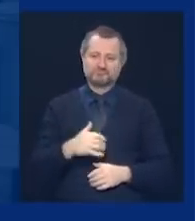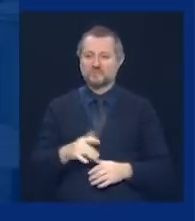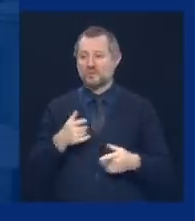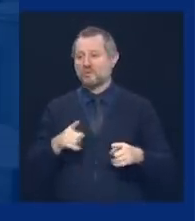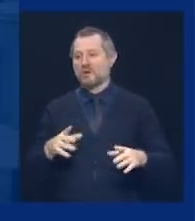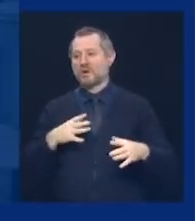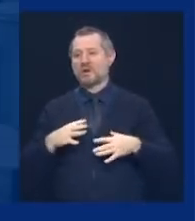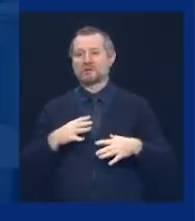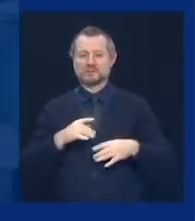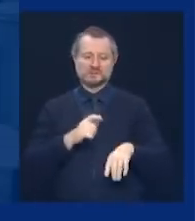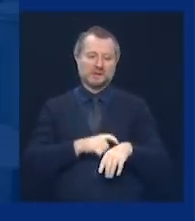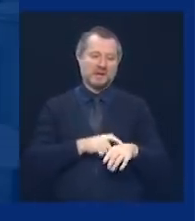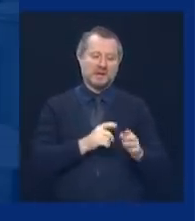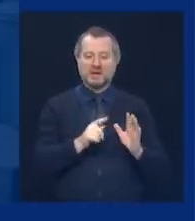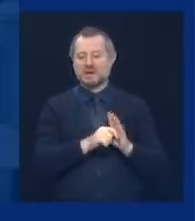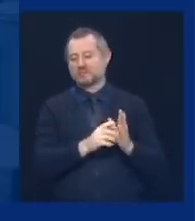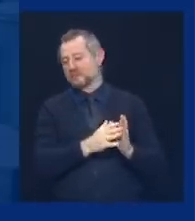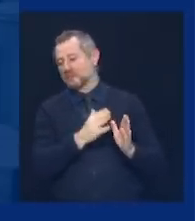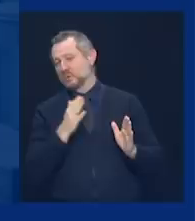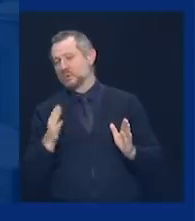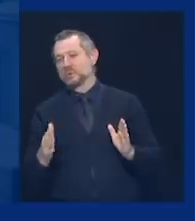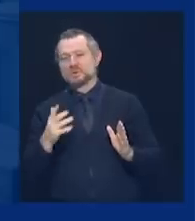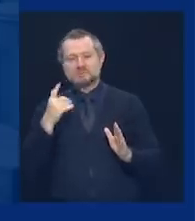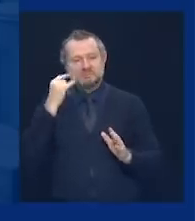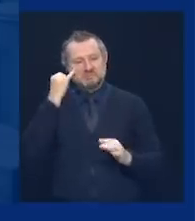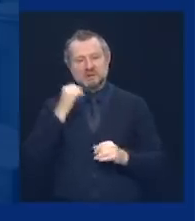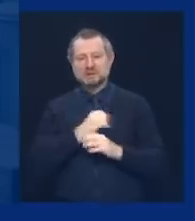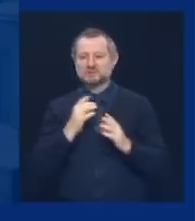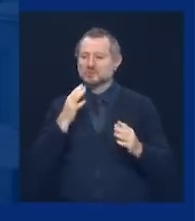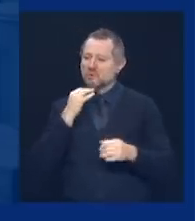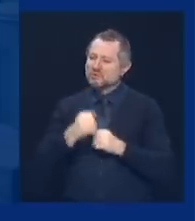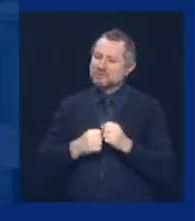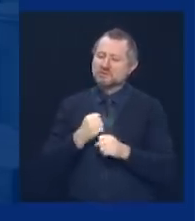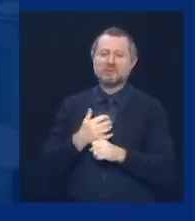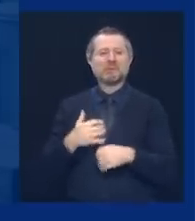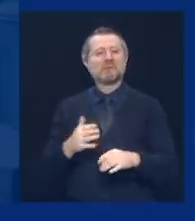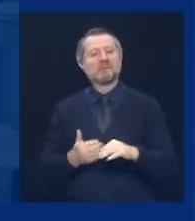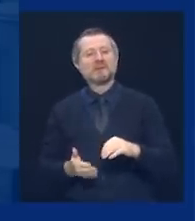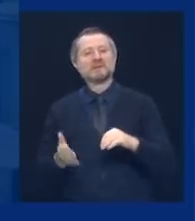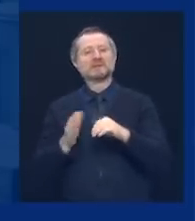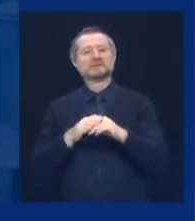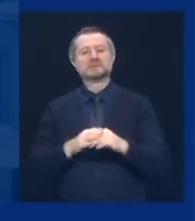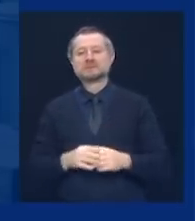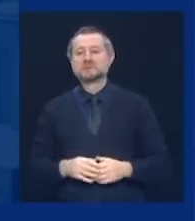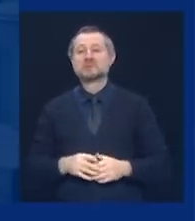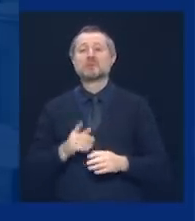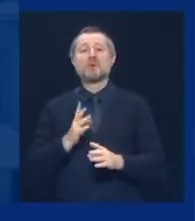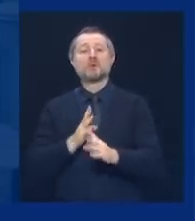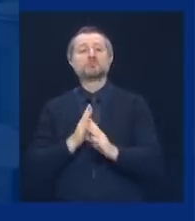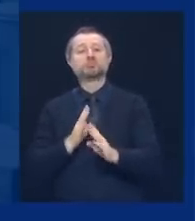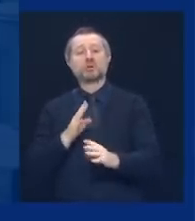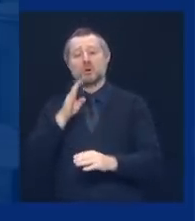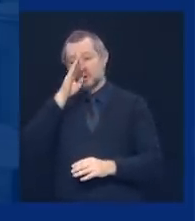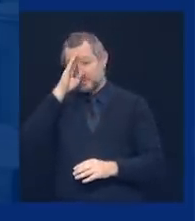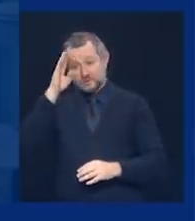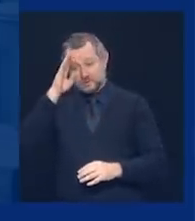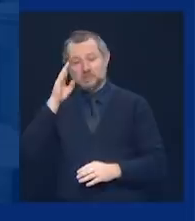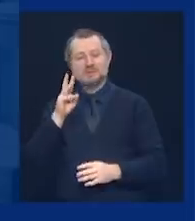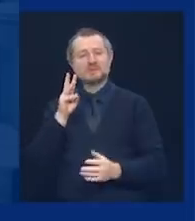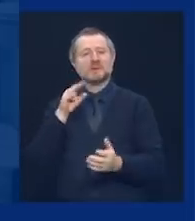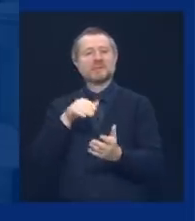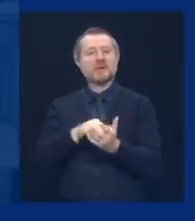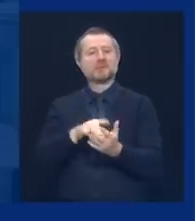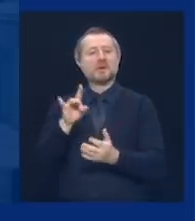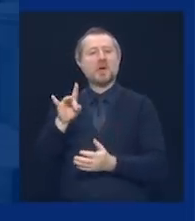aggravating circumstance to this miserable year. Statewide hospitalizations, 6,800.